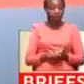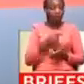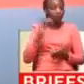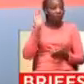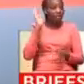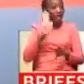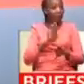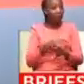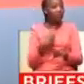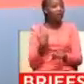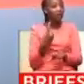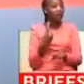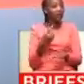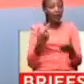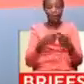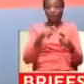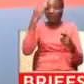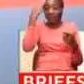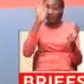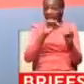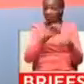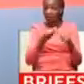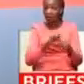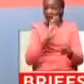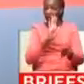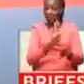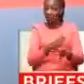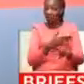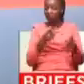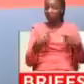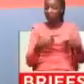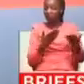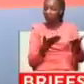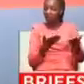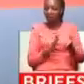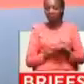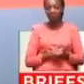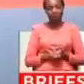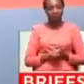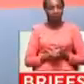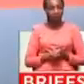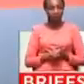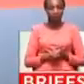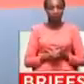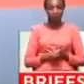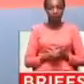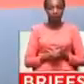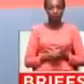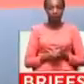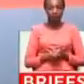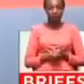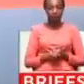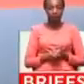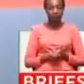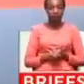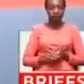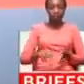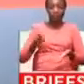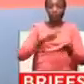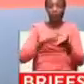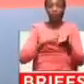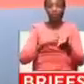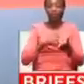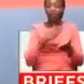music. And because the music is very enticing, and because the anointing that Satan has, Satan